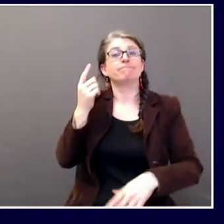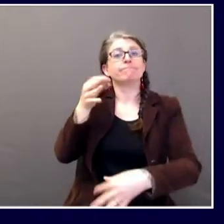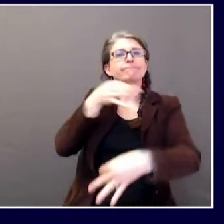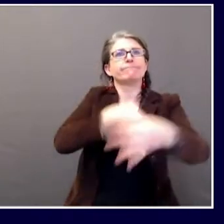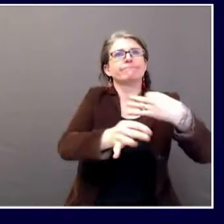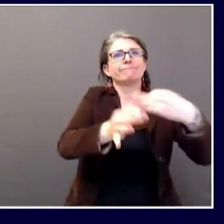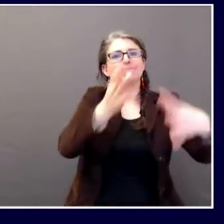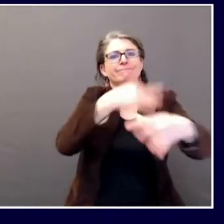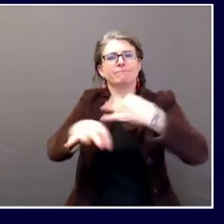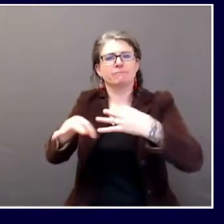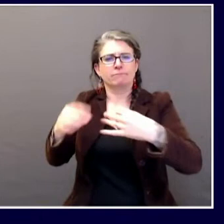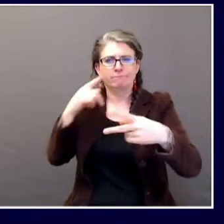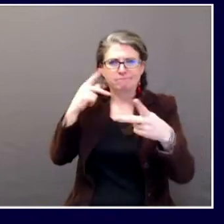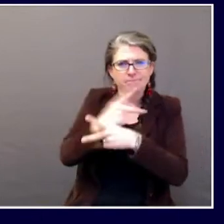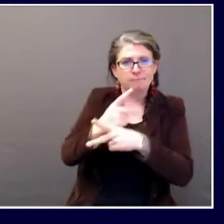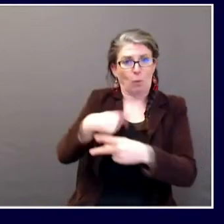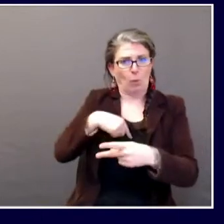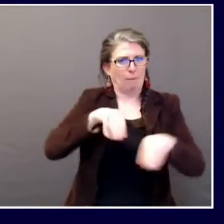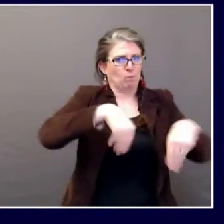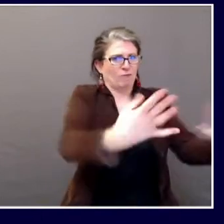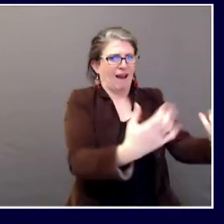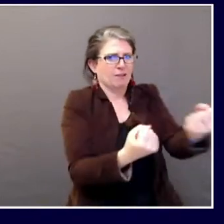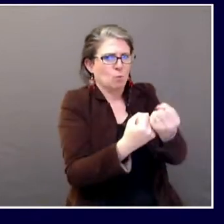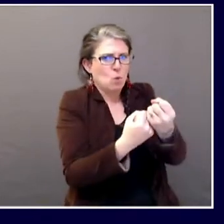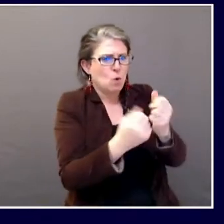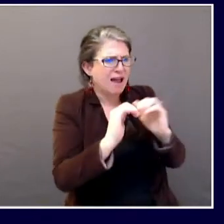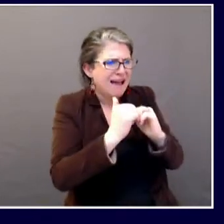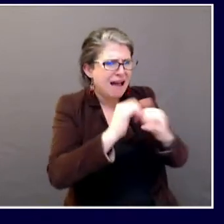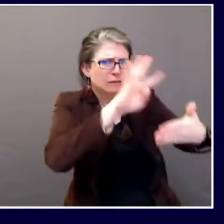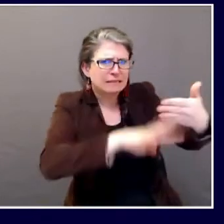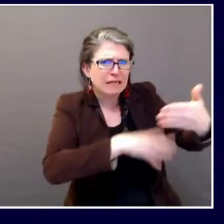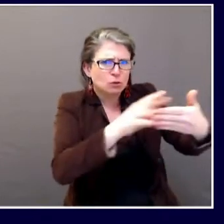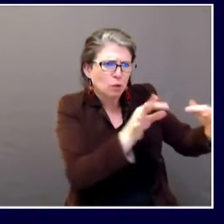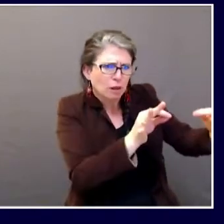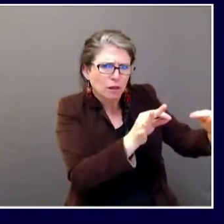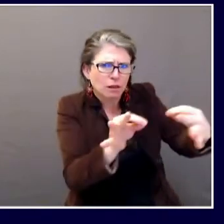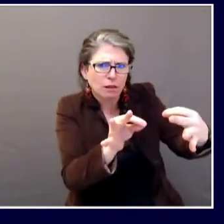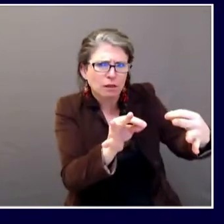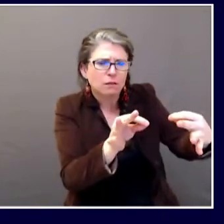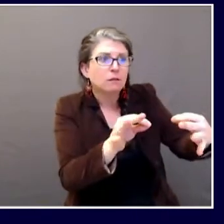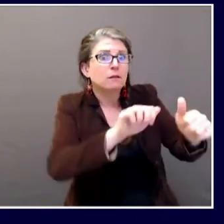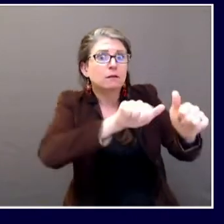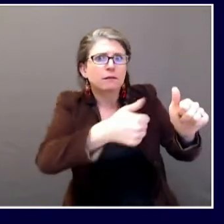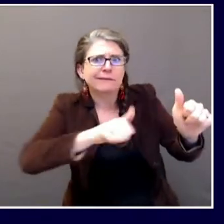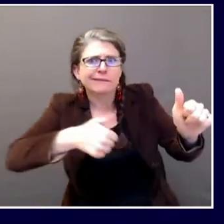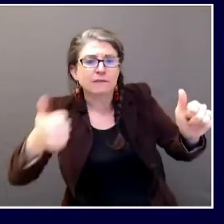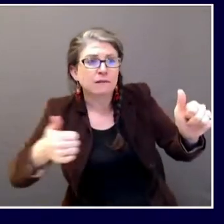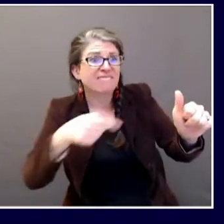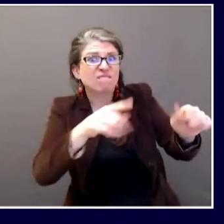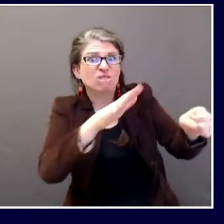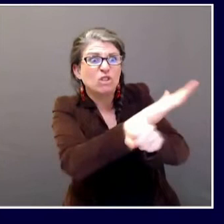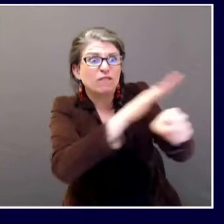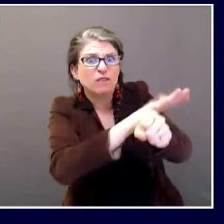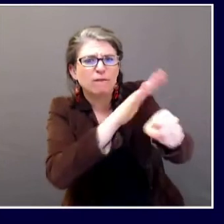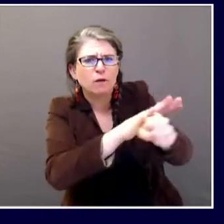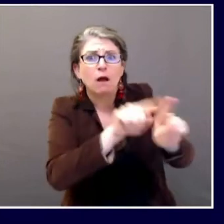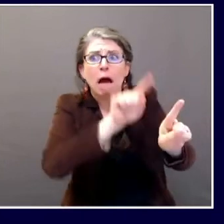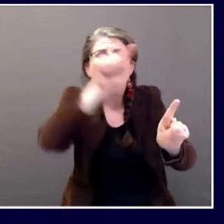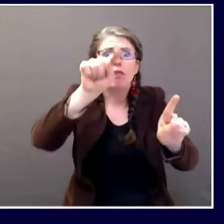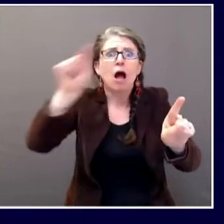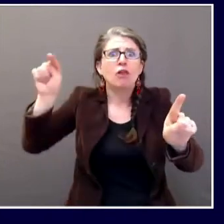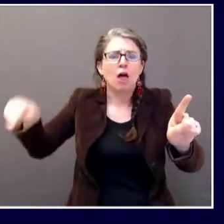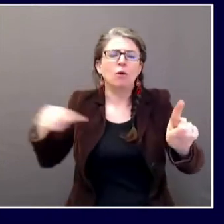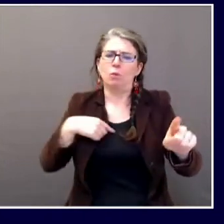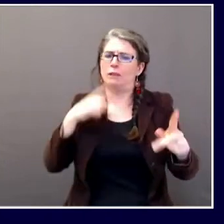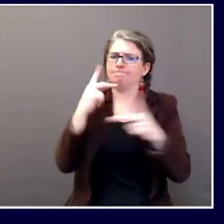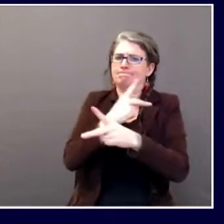to be receiving today and through tomorrow as well. So that is where we stand. I'd like to turn things over to our colleagues in the media